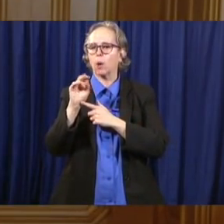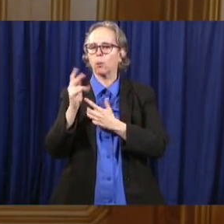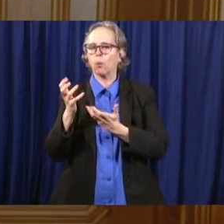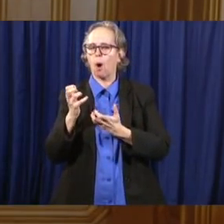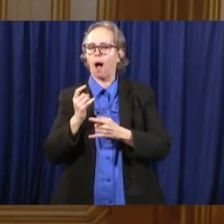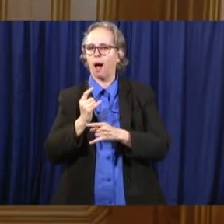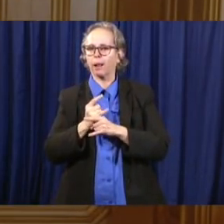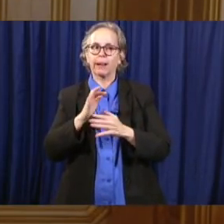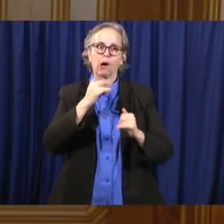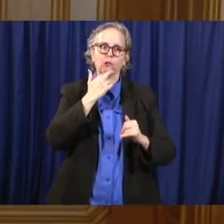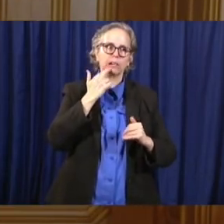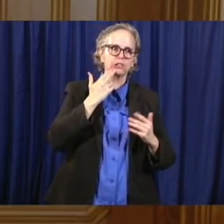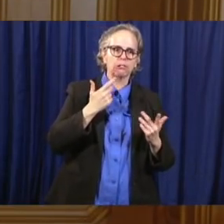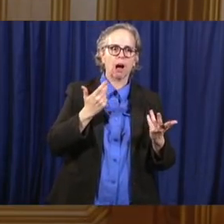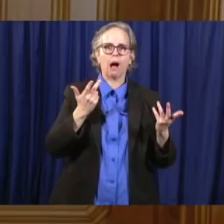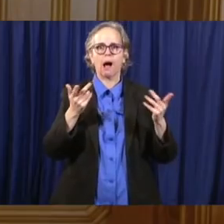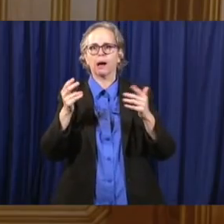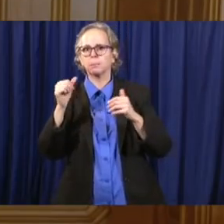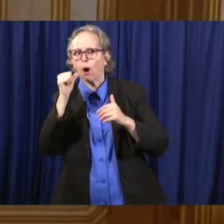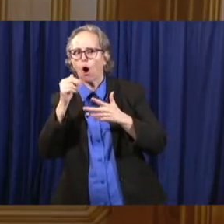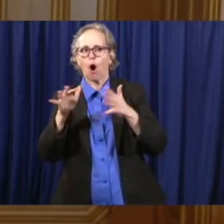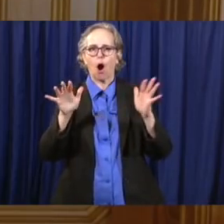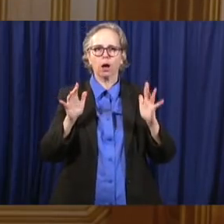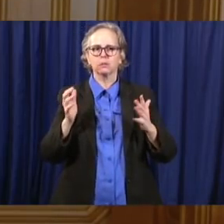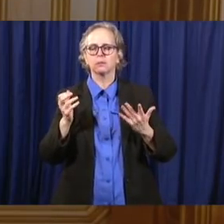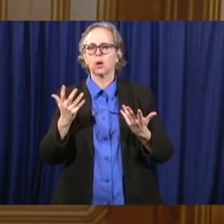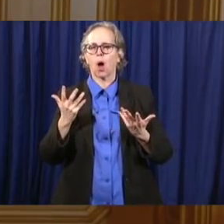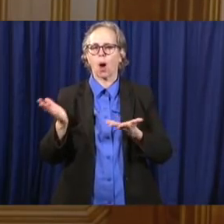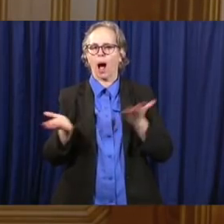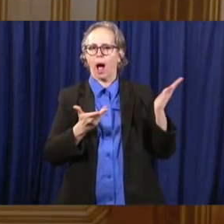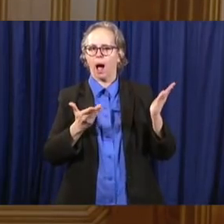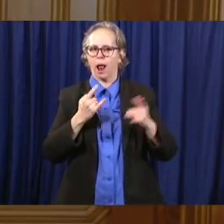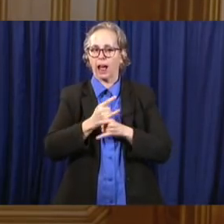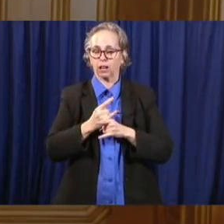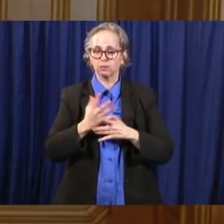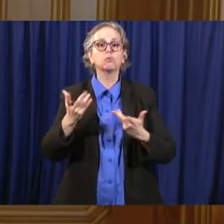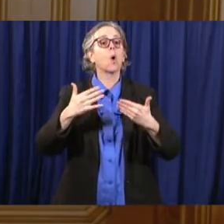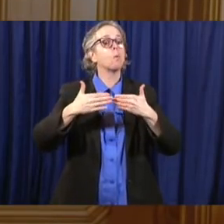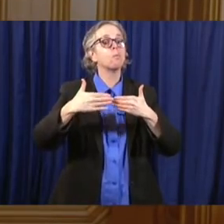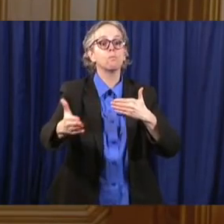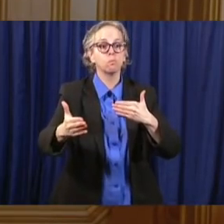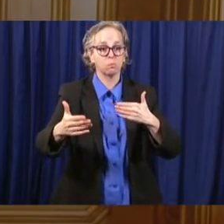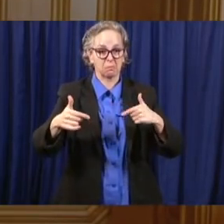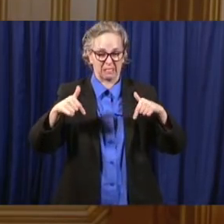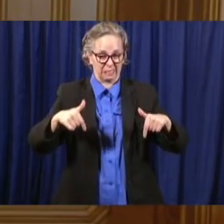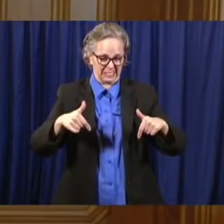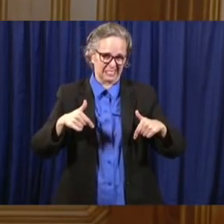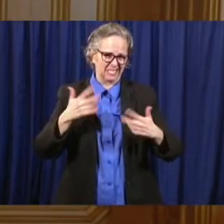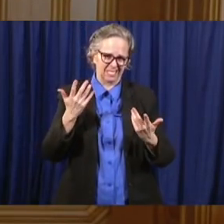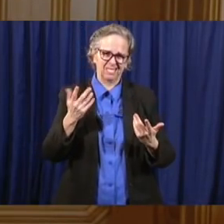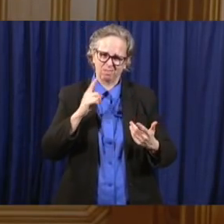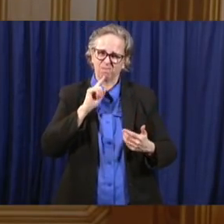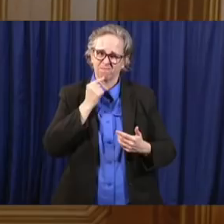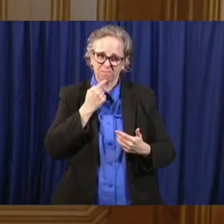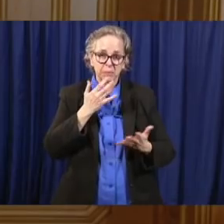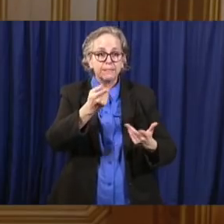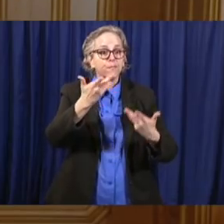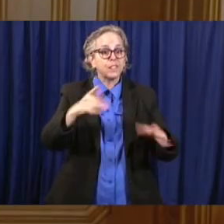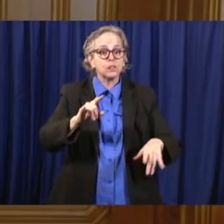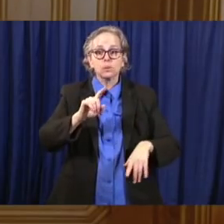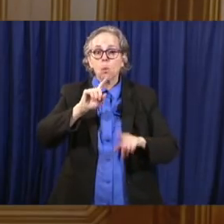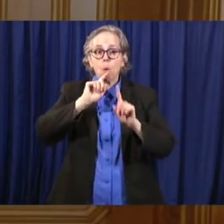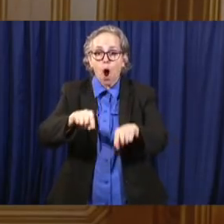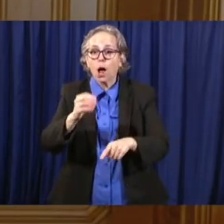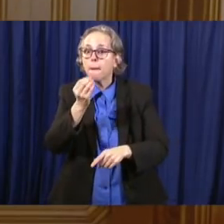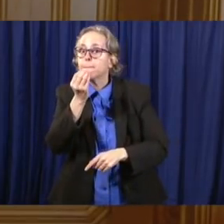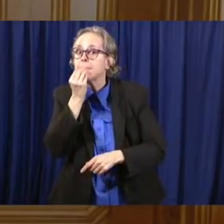going forward during this pandemic, when you order a meal from a